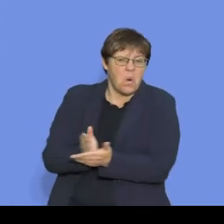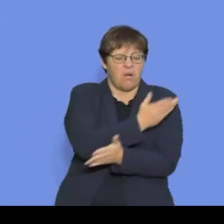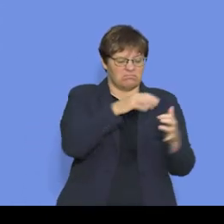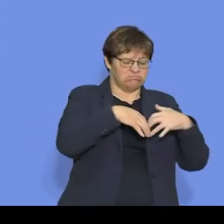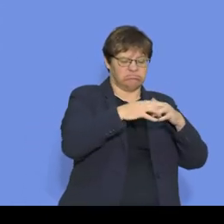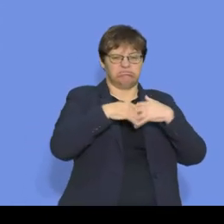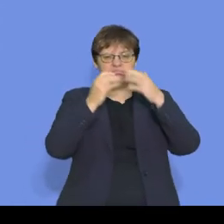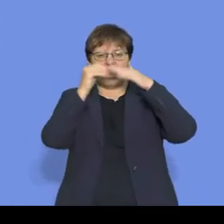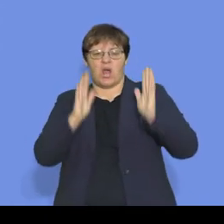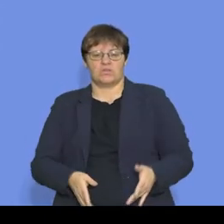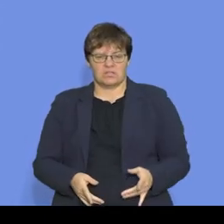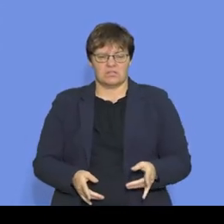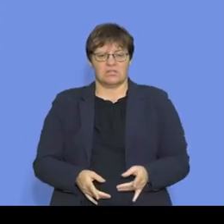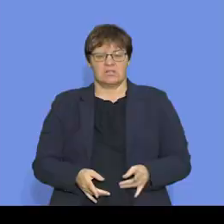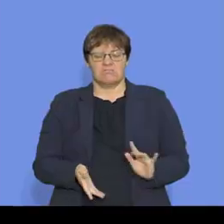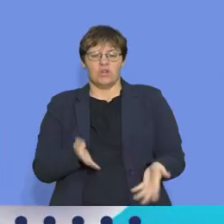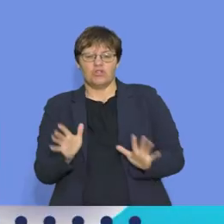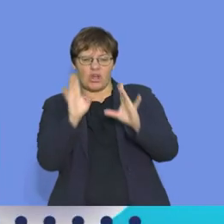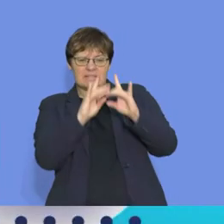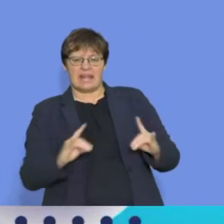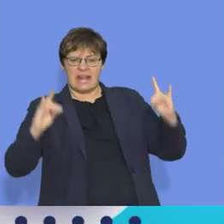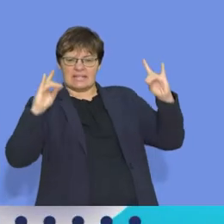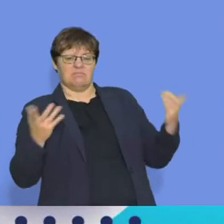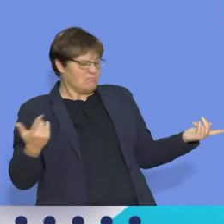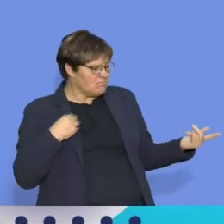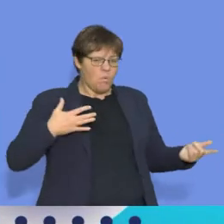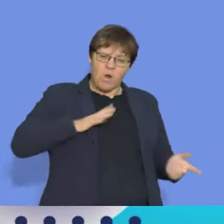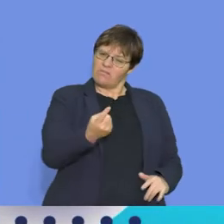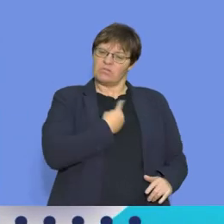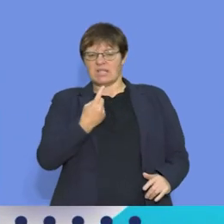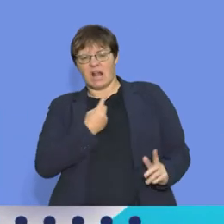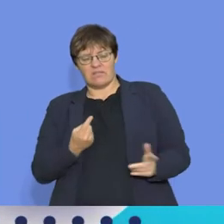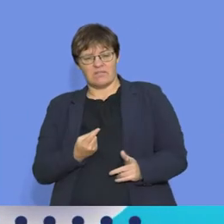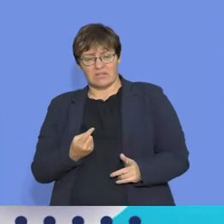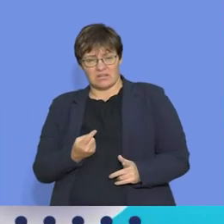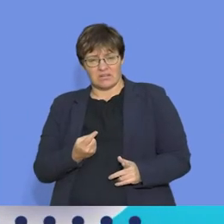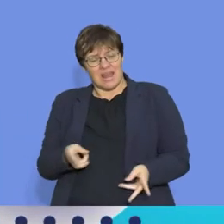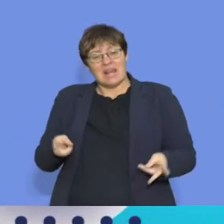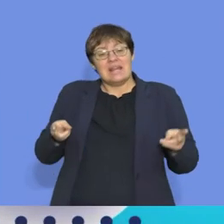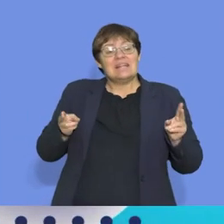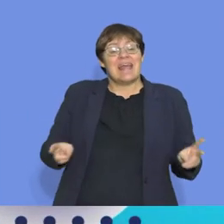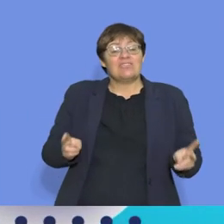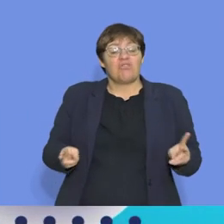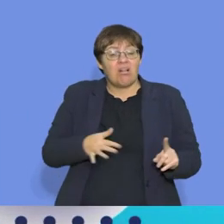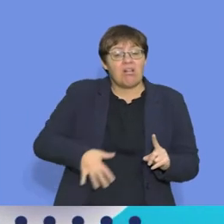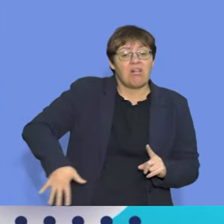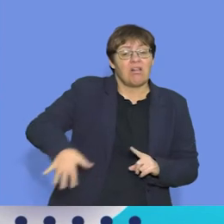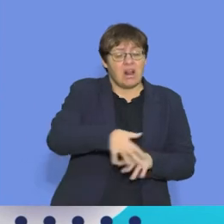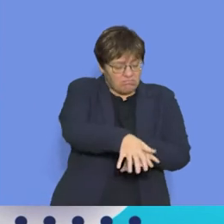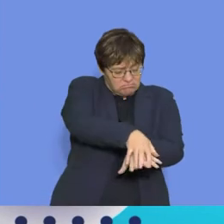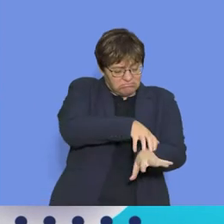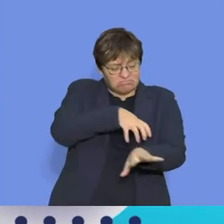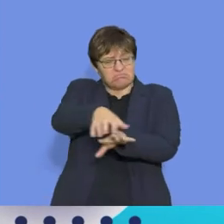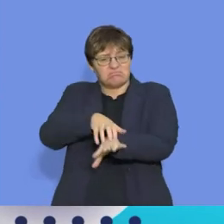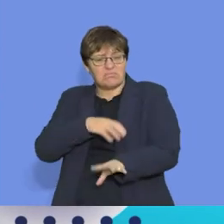to build houses, soccer stadiums and things like that which we need. The number of